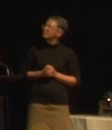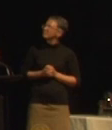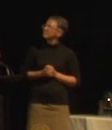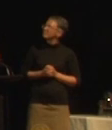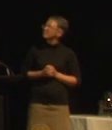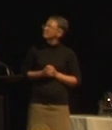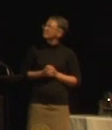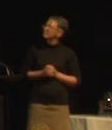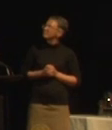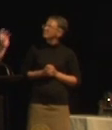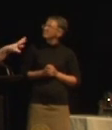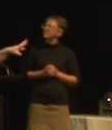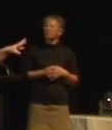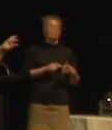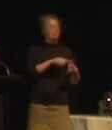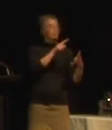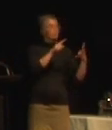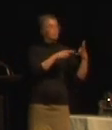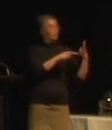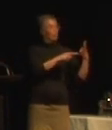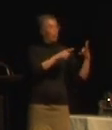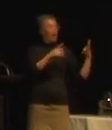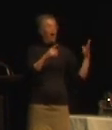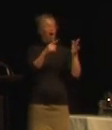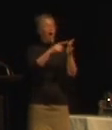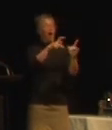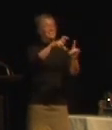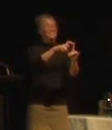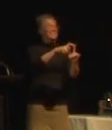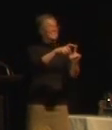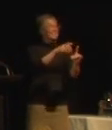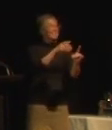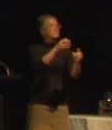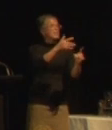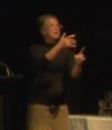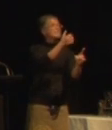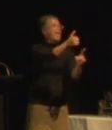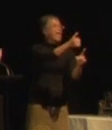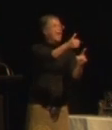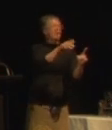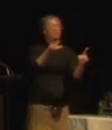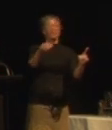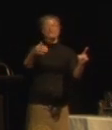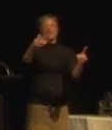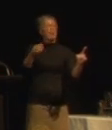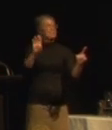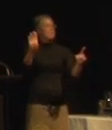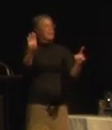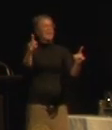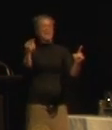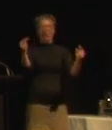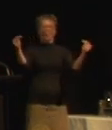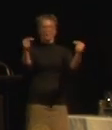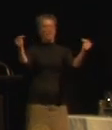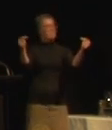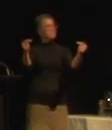each other. ID 17 in database A is the same as ID 50 in database B, and Wikidata records that